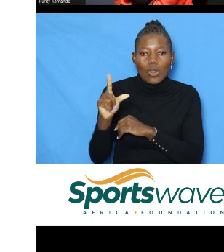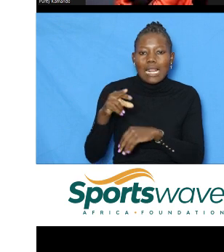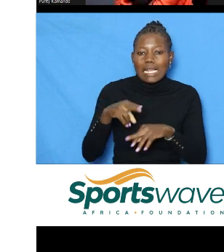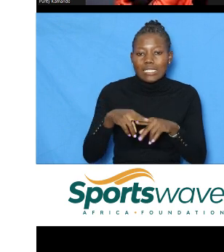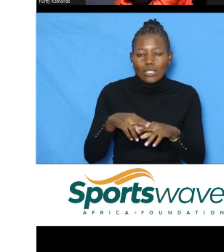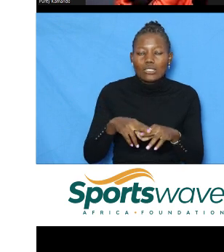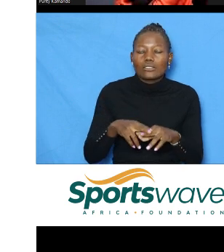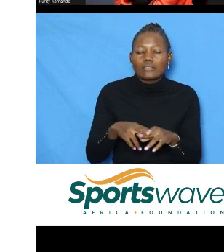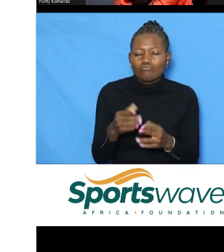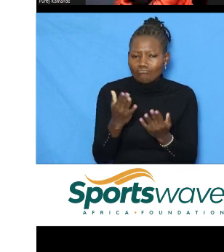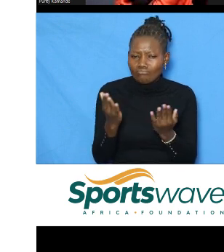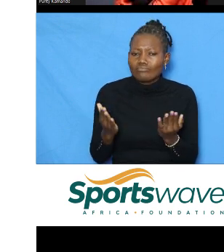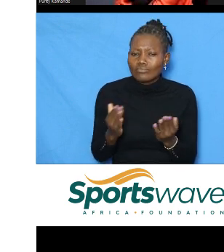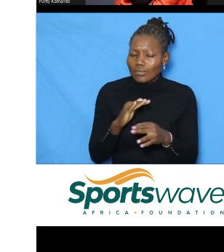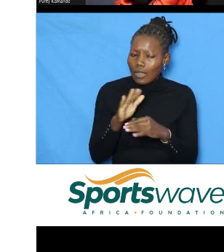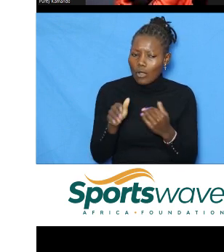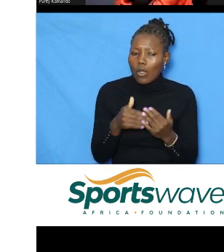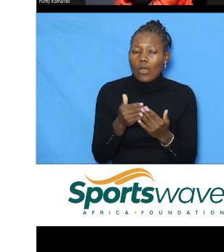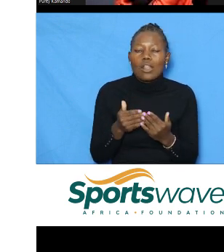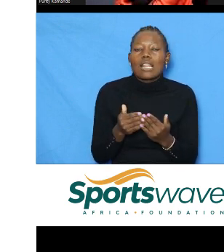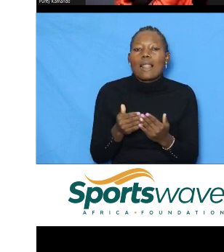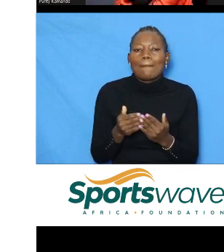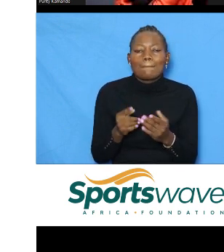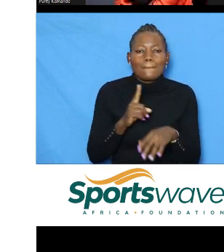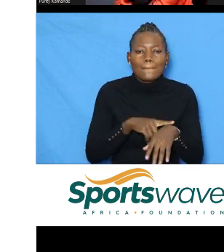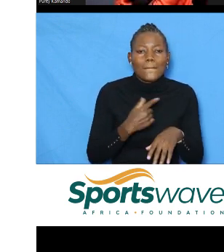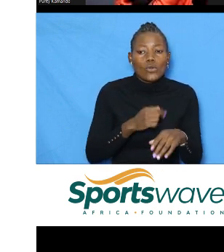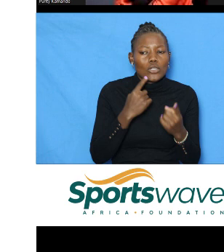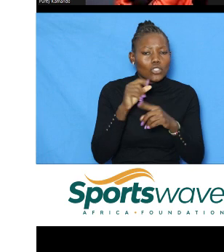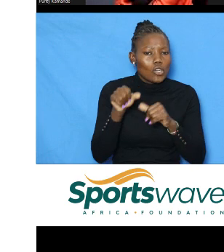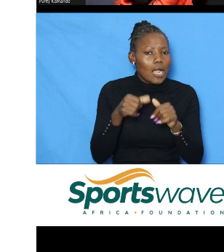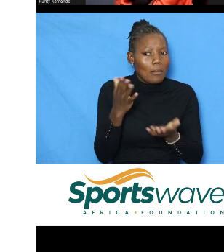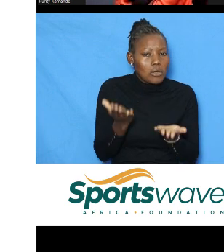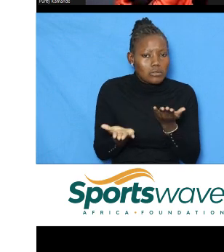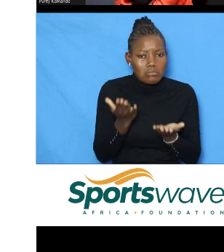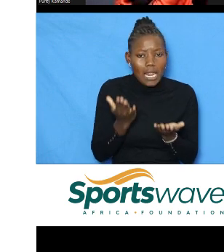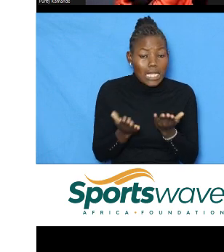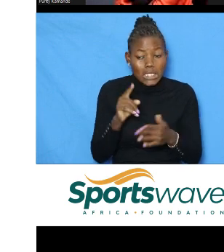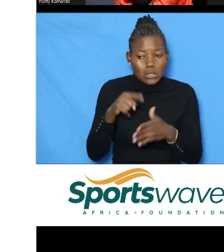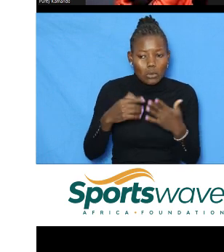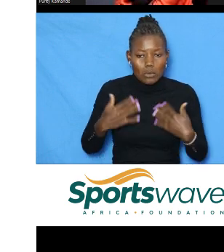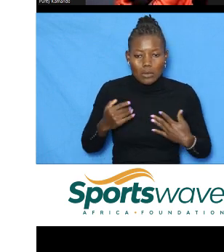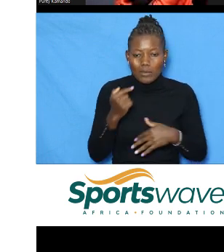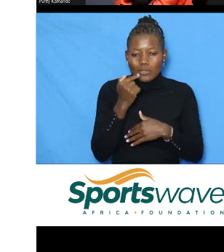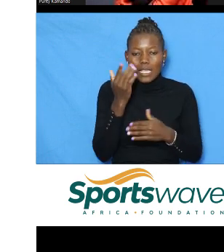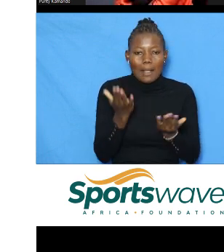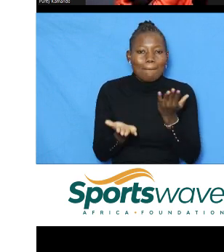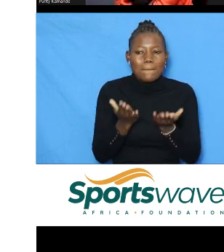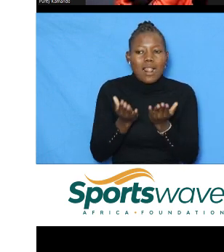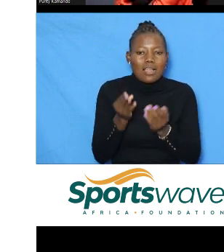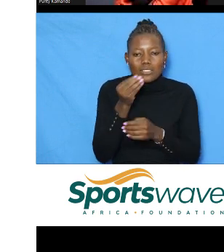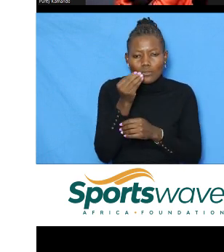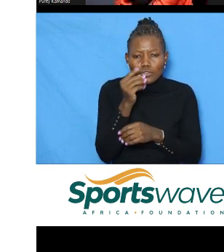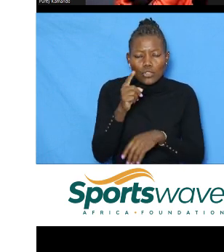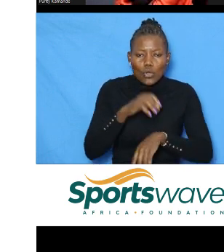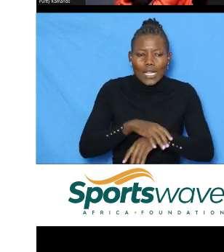eat from day to day. So when we're talking about balance, or what people constantly refer to as balanced diet, are you